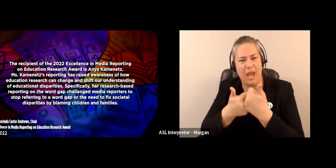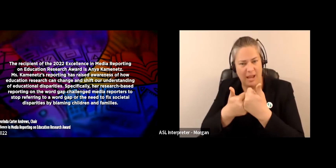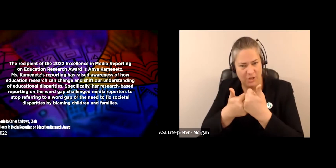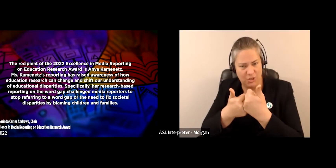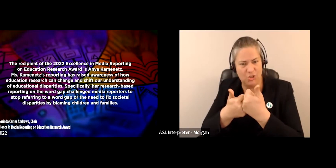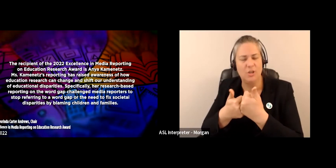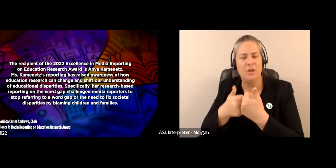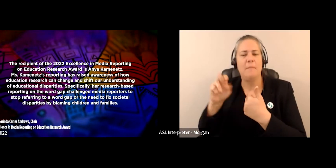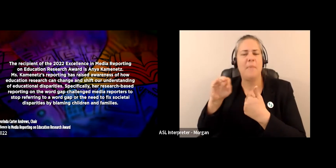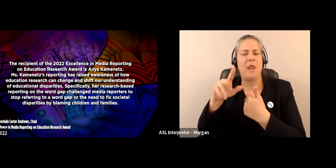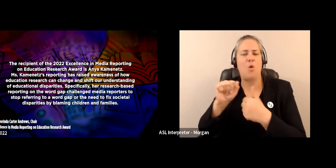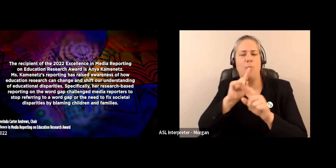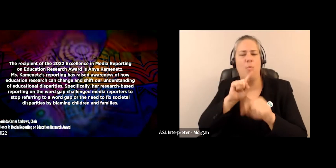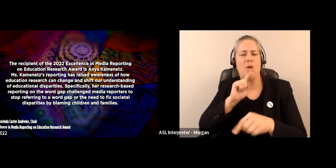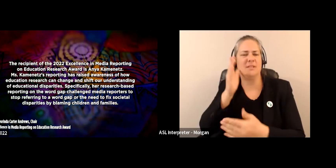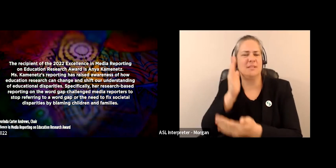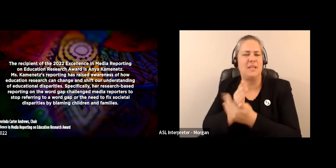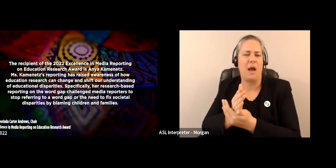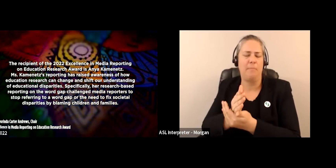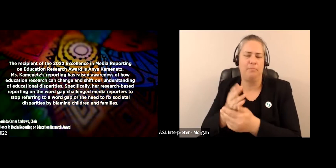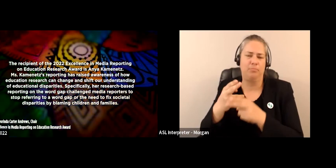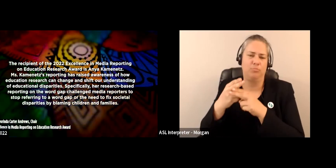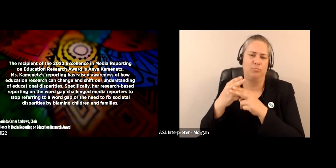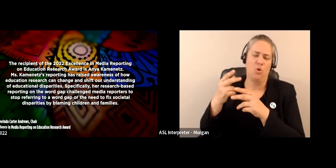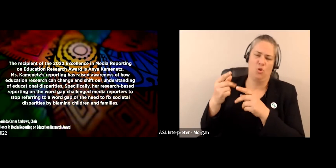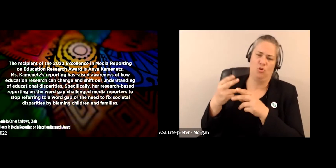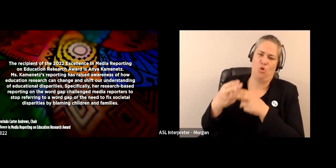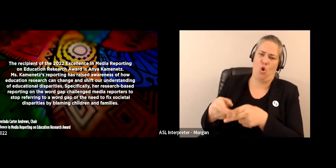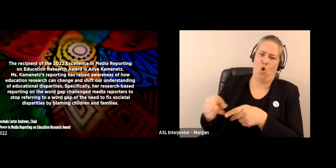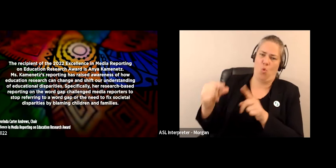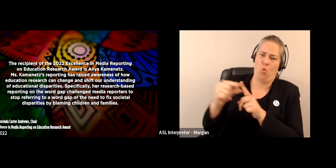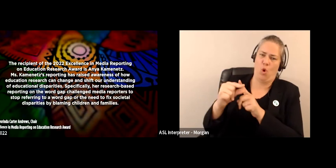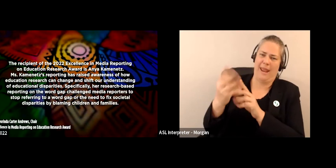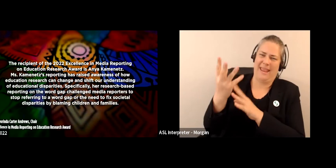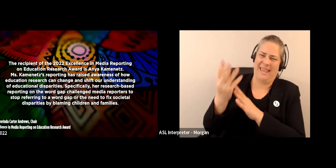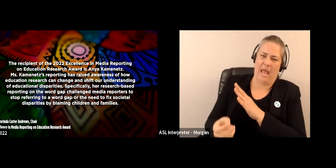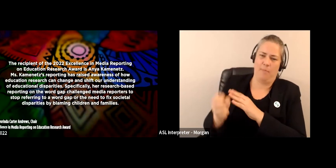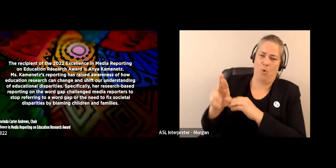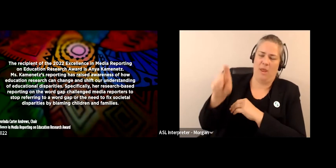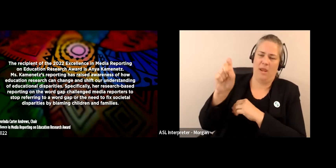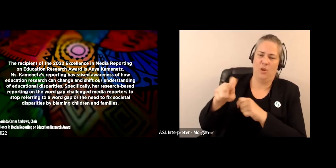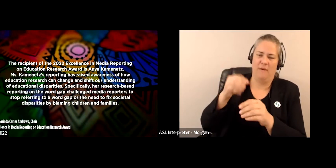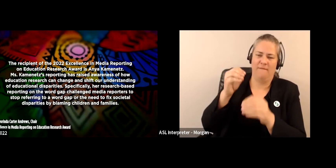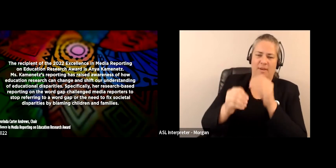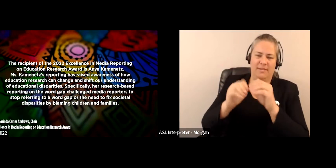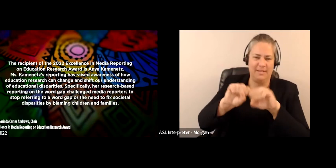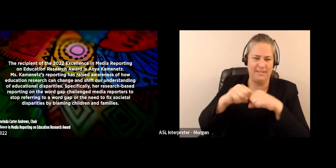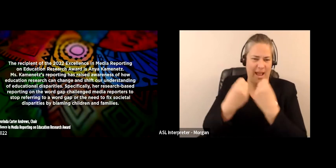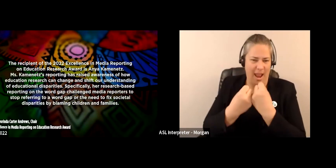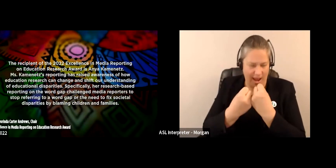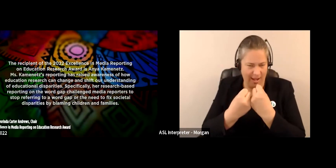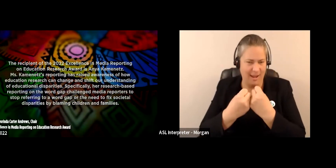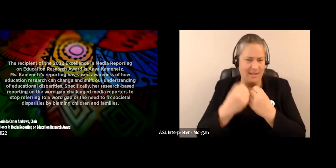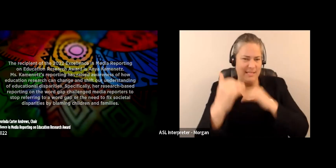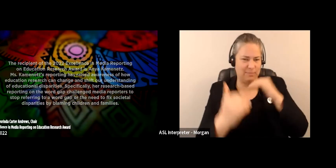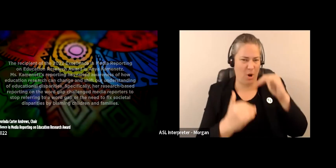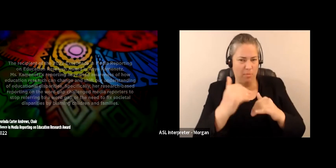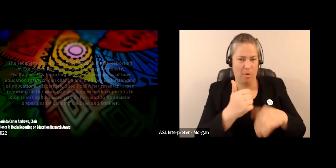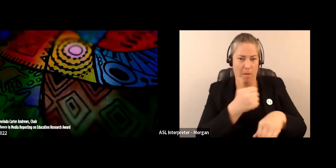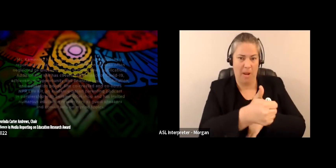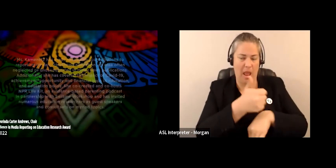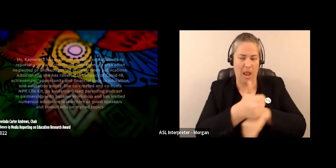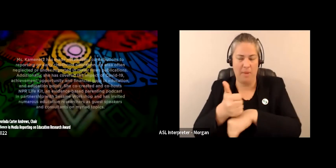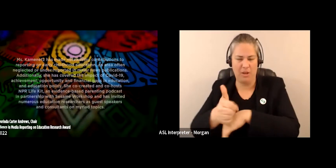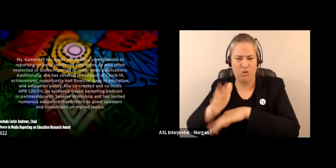stop referring to a word gap or the need to fix societal disparities by blaming children and